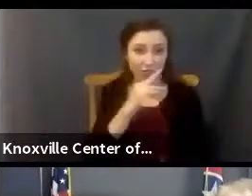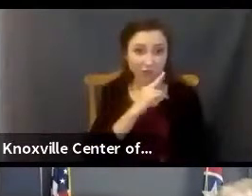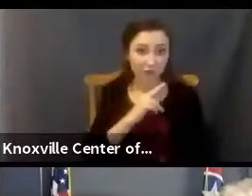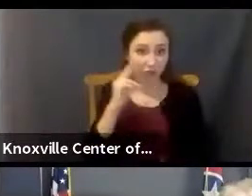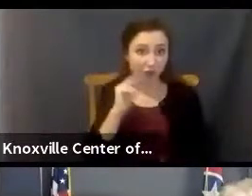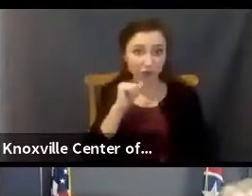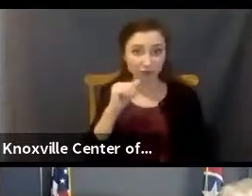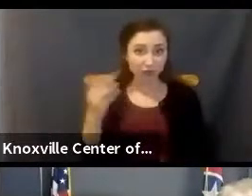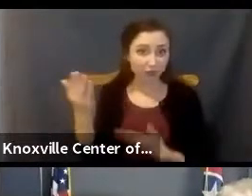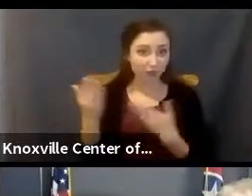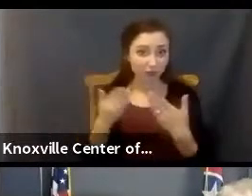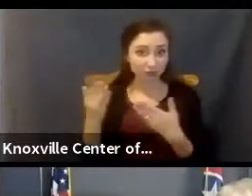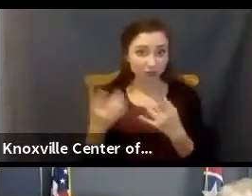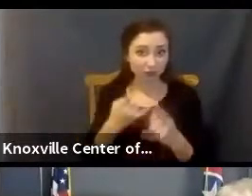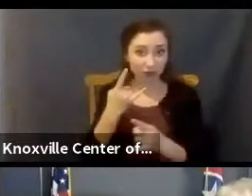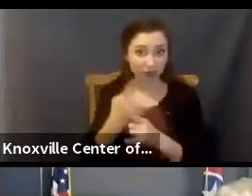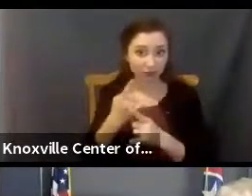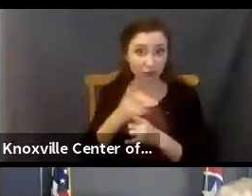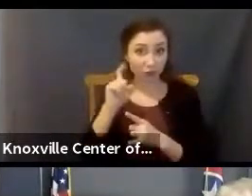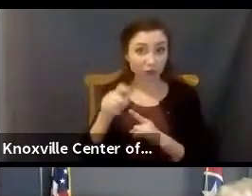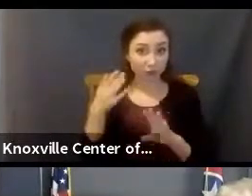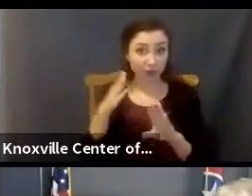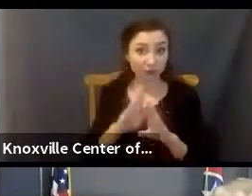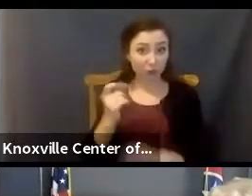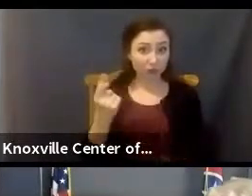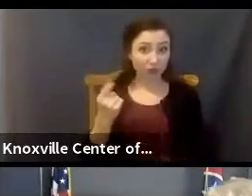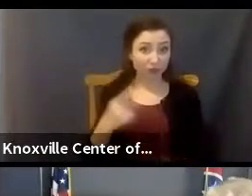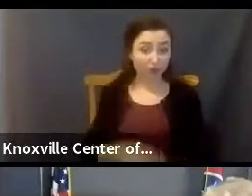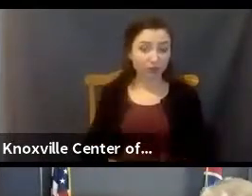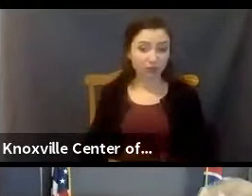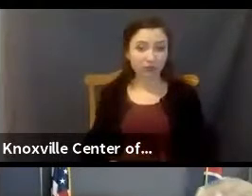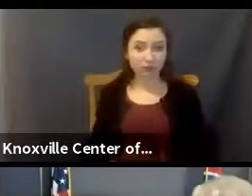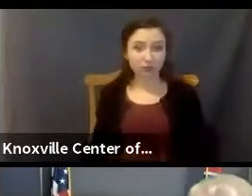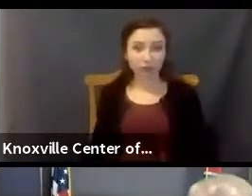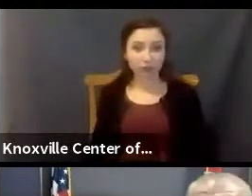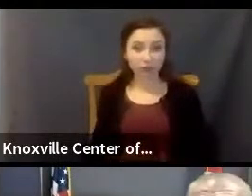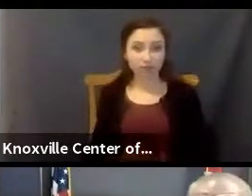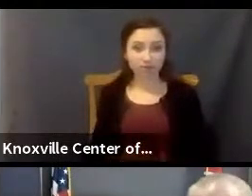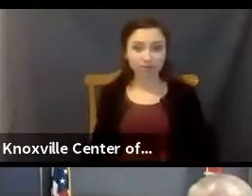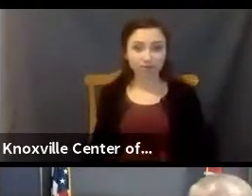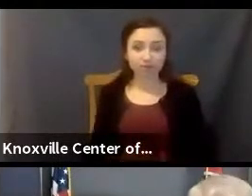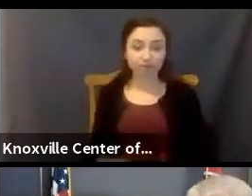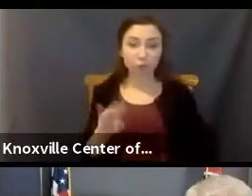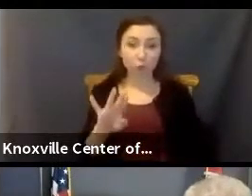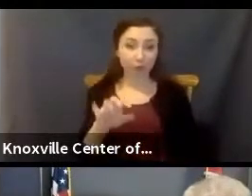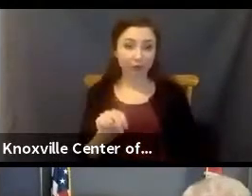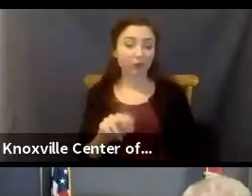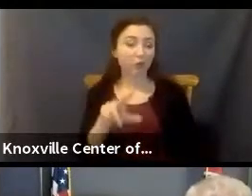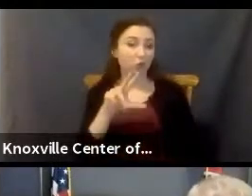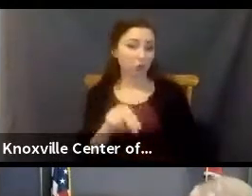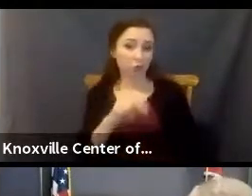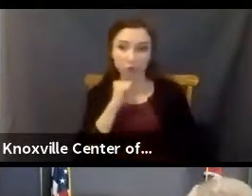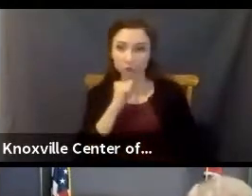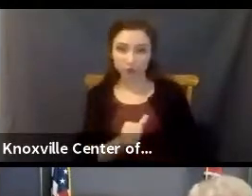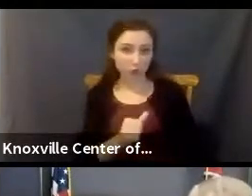serve alcohol at all, do they have to close at 11? They do not. It's for